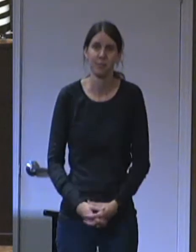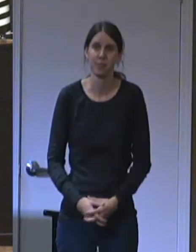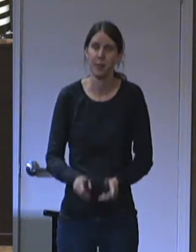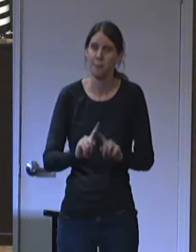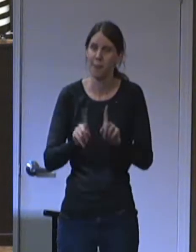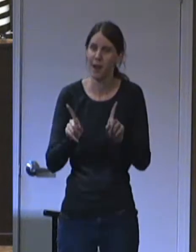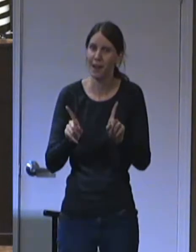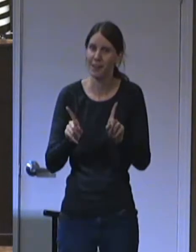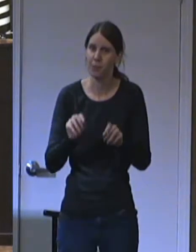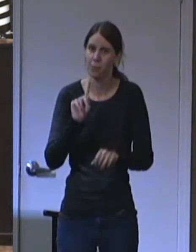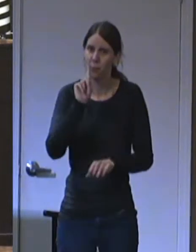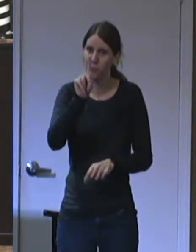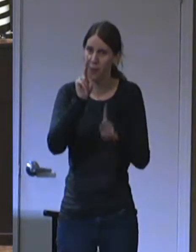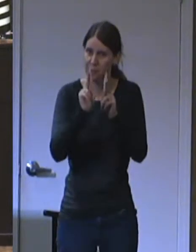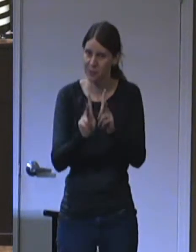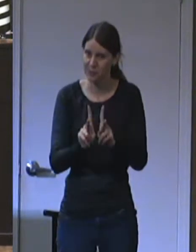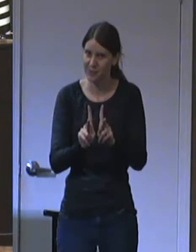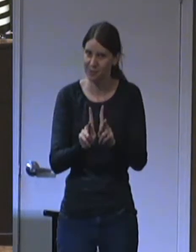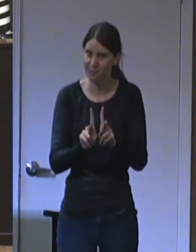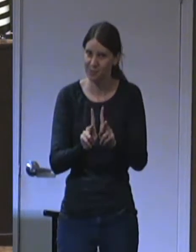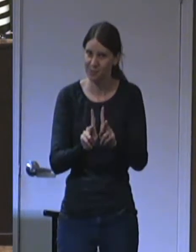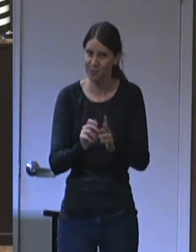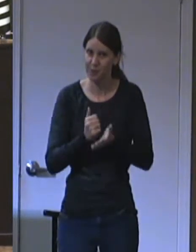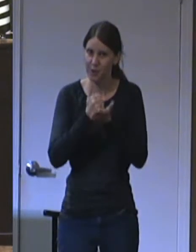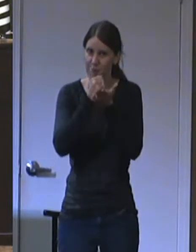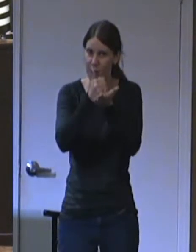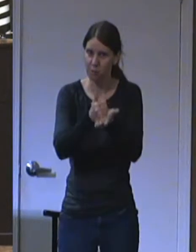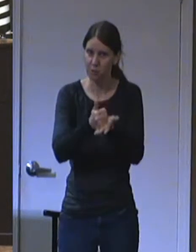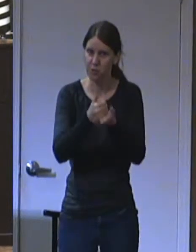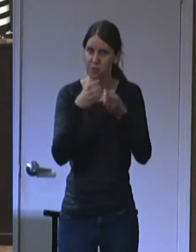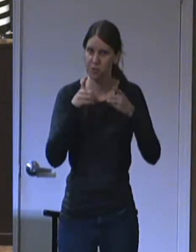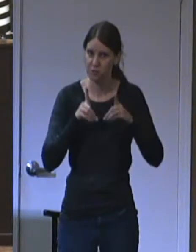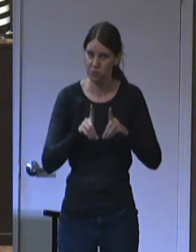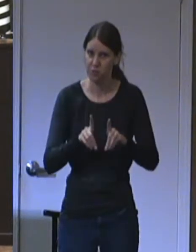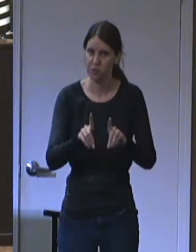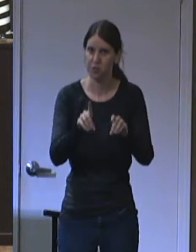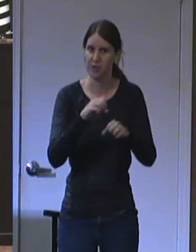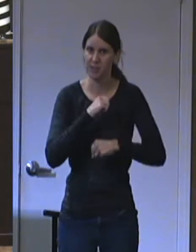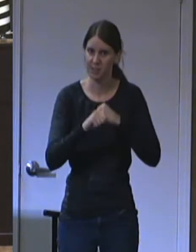And then someone helped you through it.